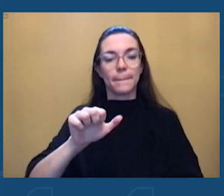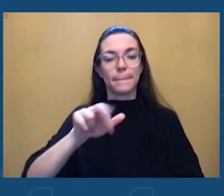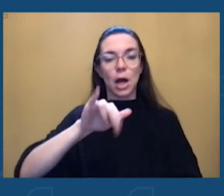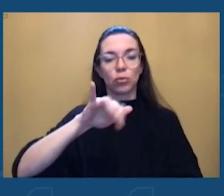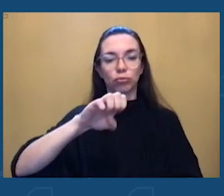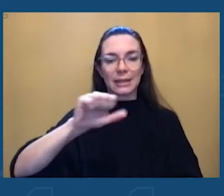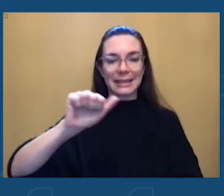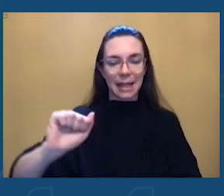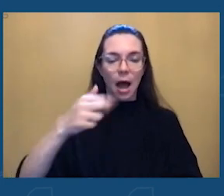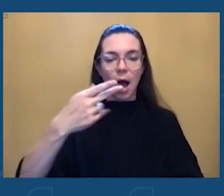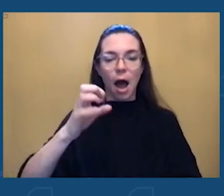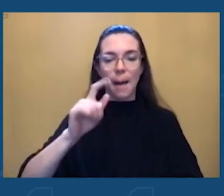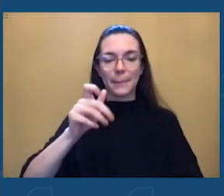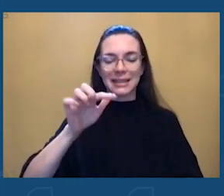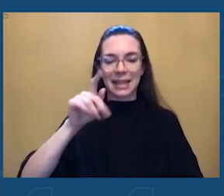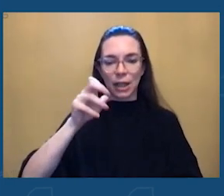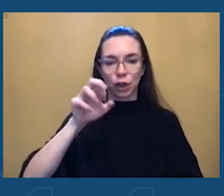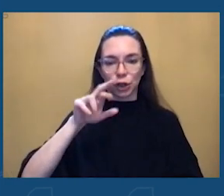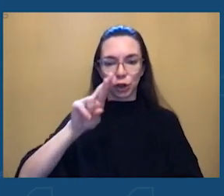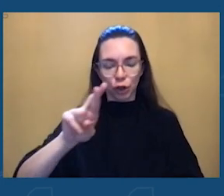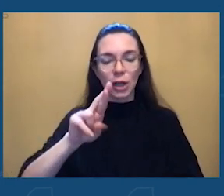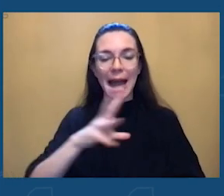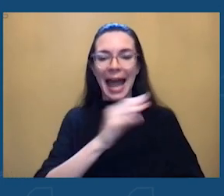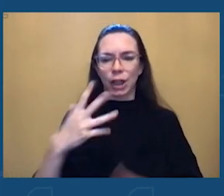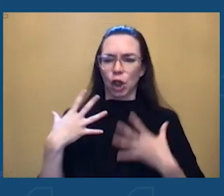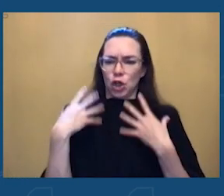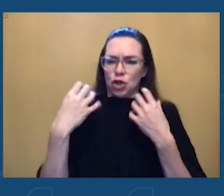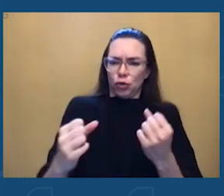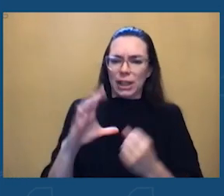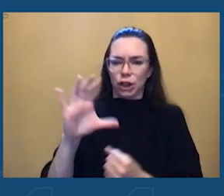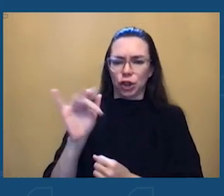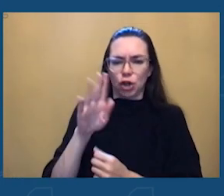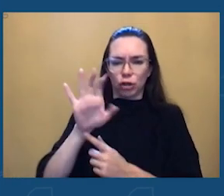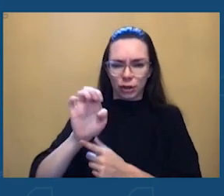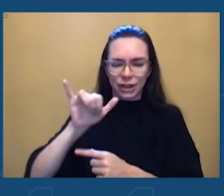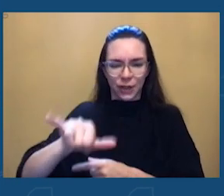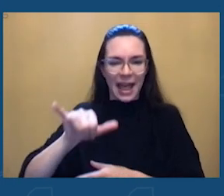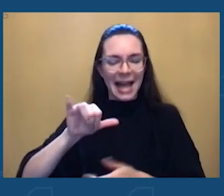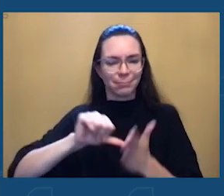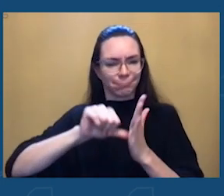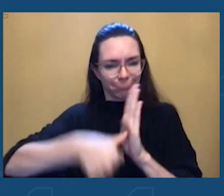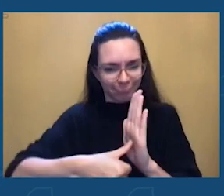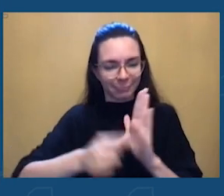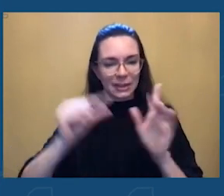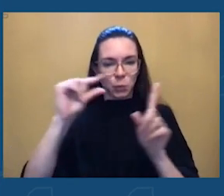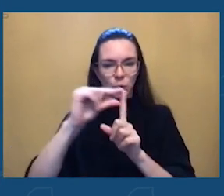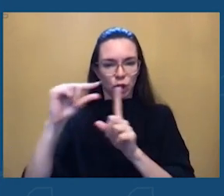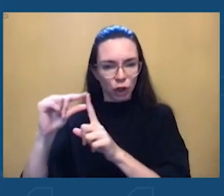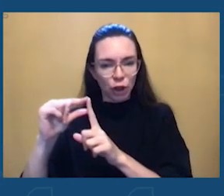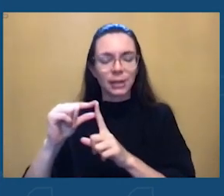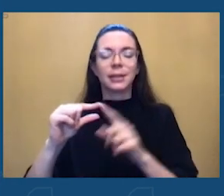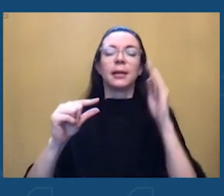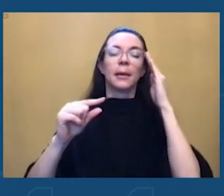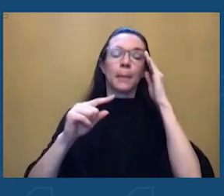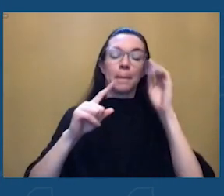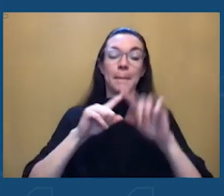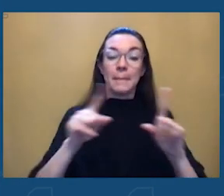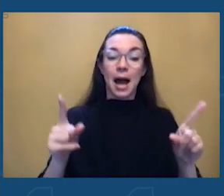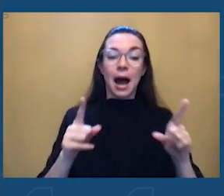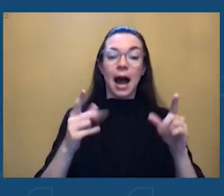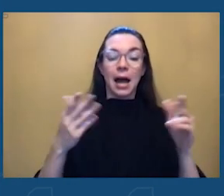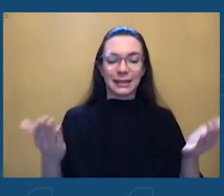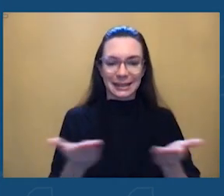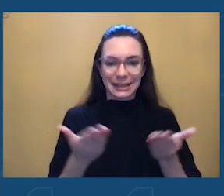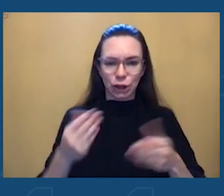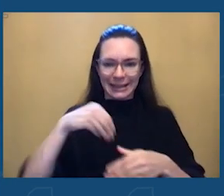her for, again, courage is sometimes a word that's overused, and we talk about heroes and courageousness, but within the depths of